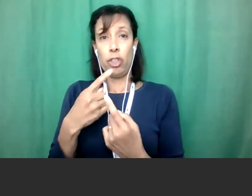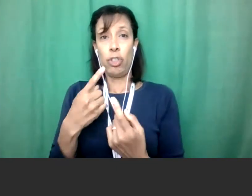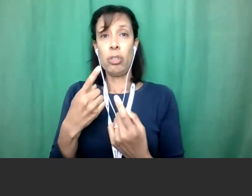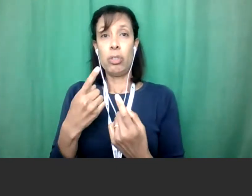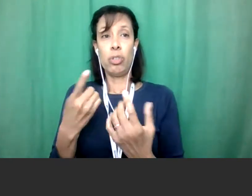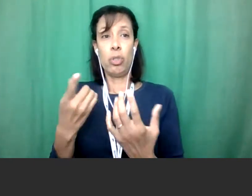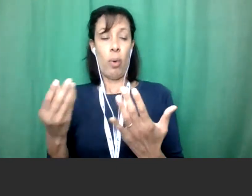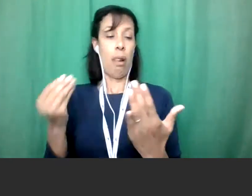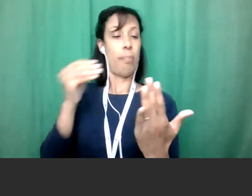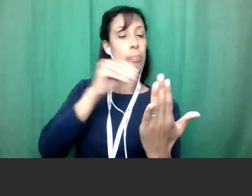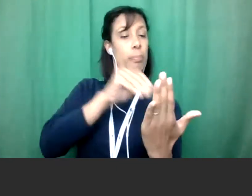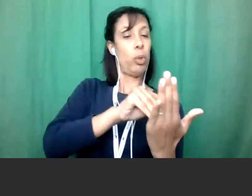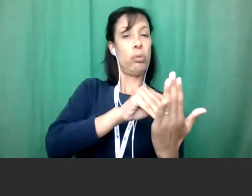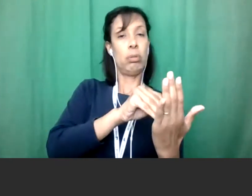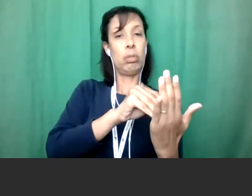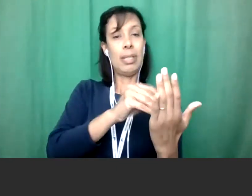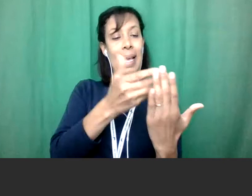George, does that make sense?